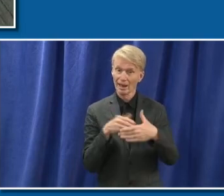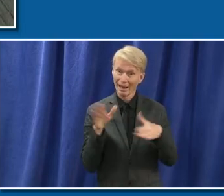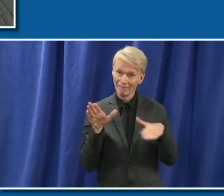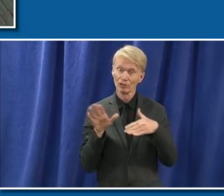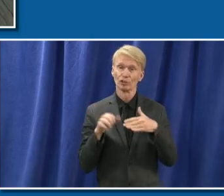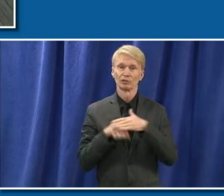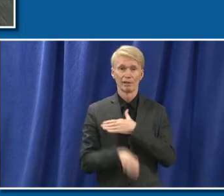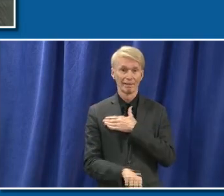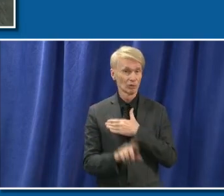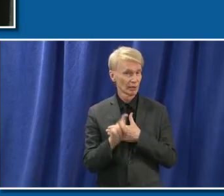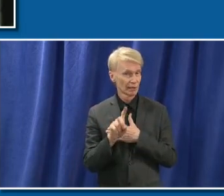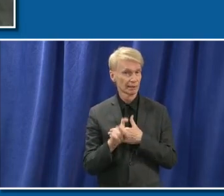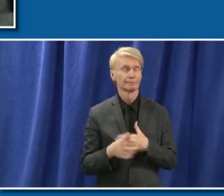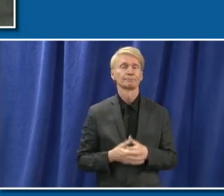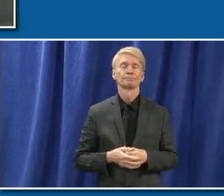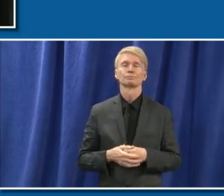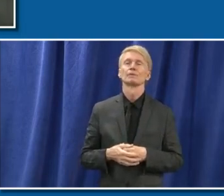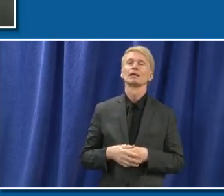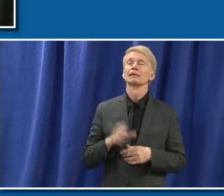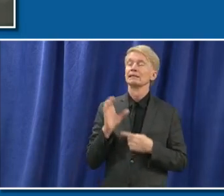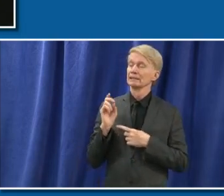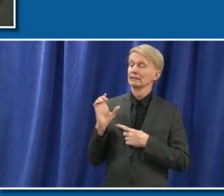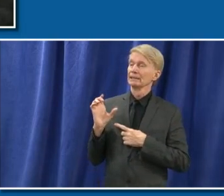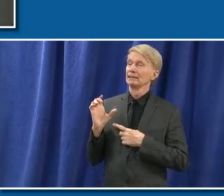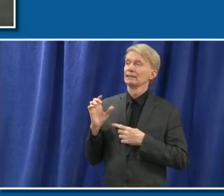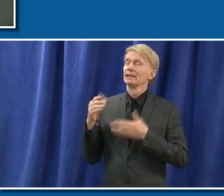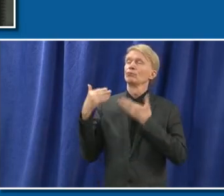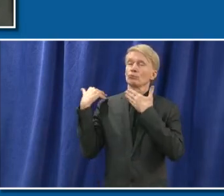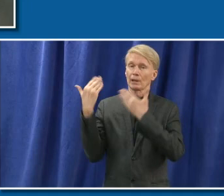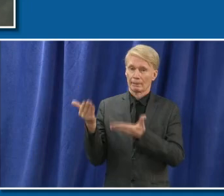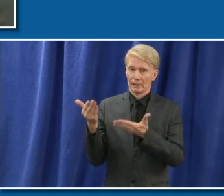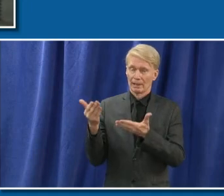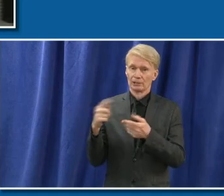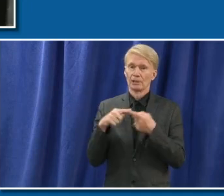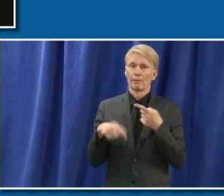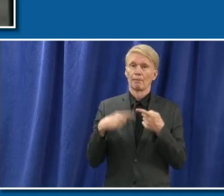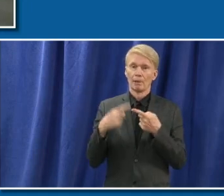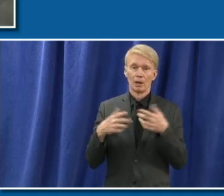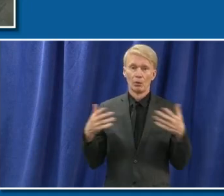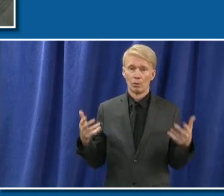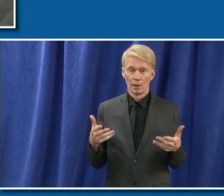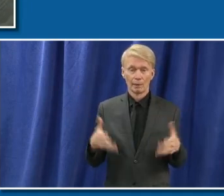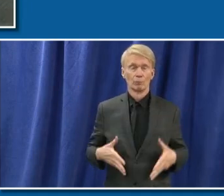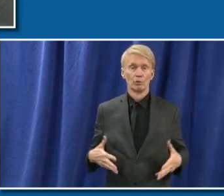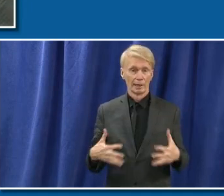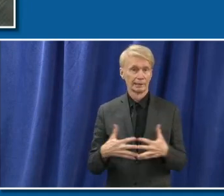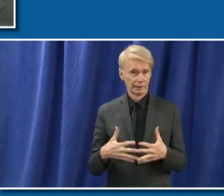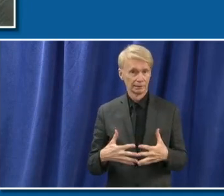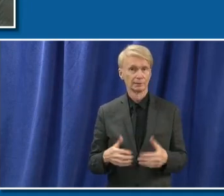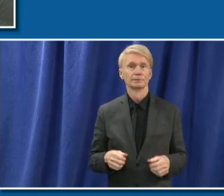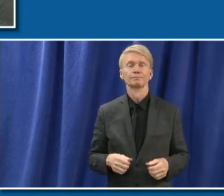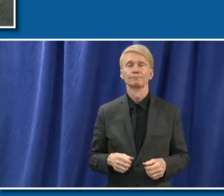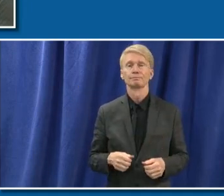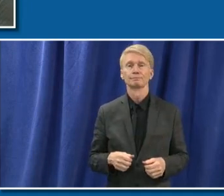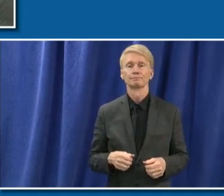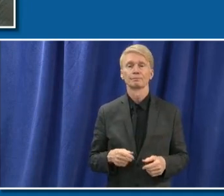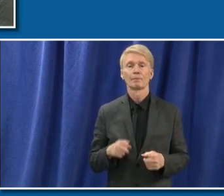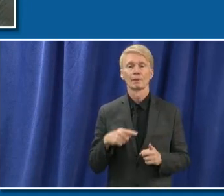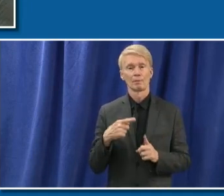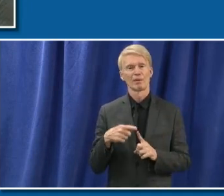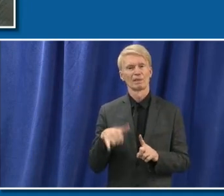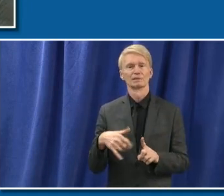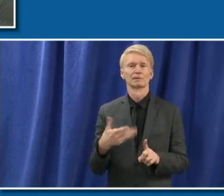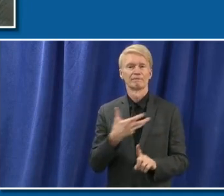delivery? So the CDC did make some recommendations with regard to pregnant women and the